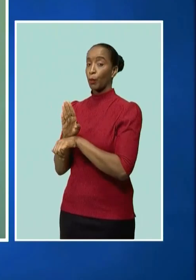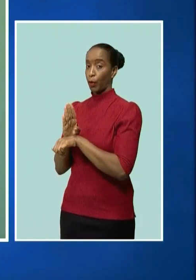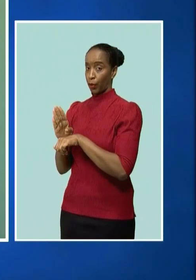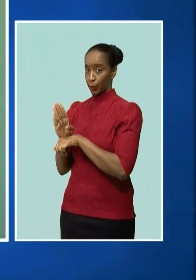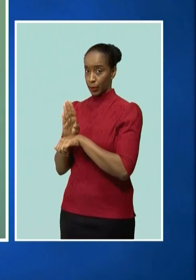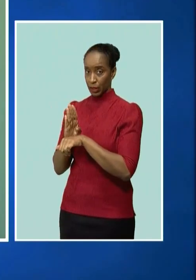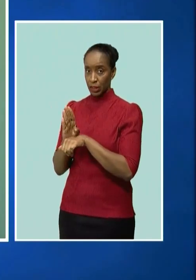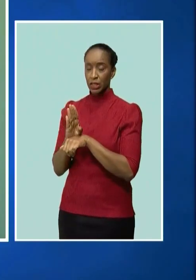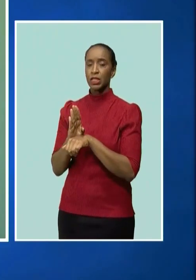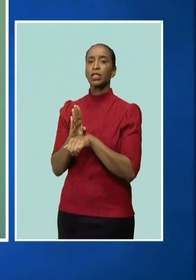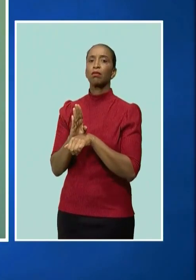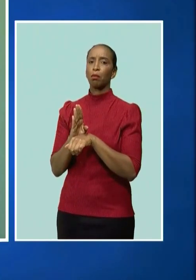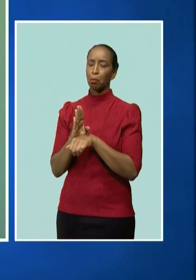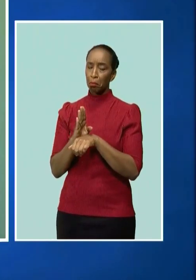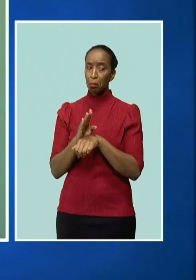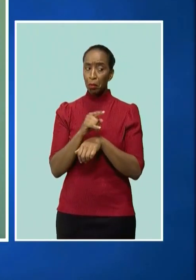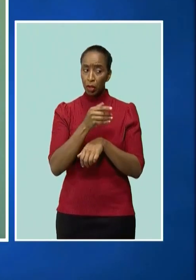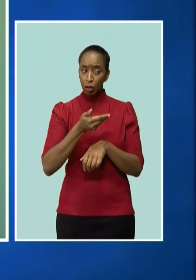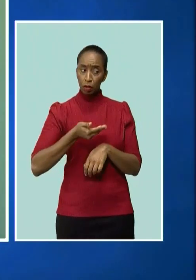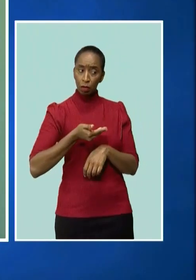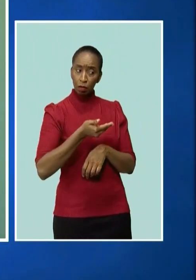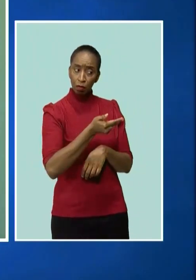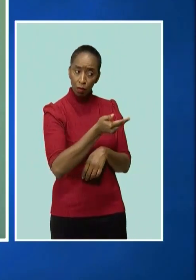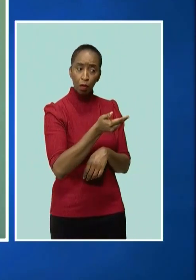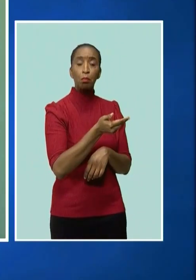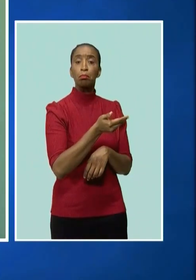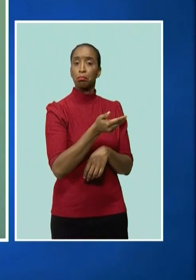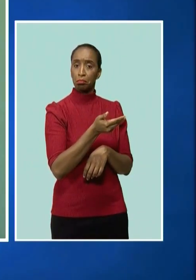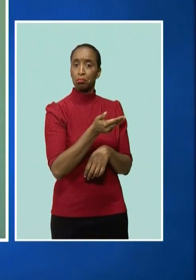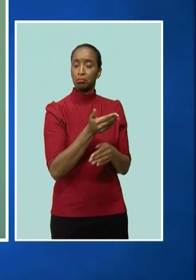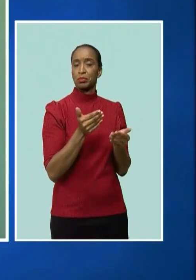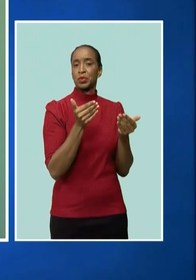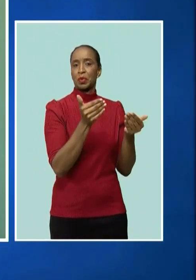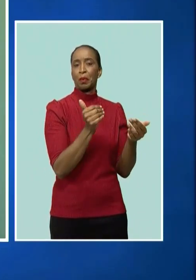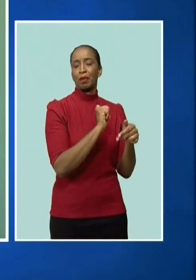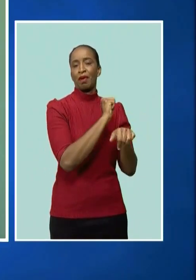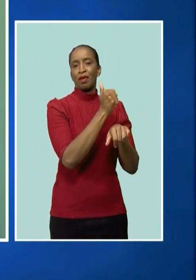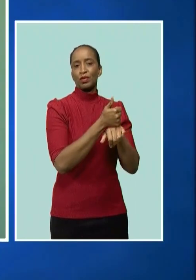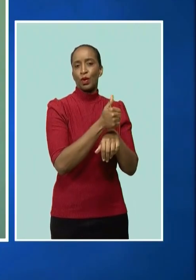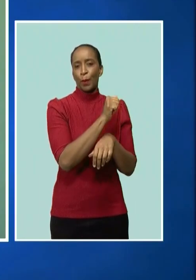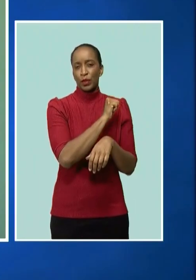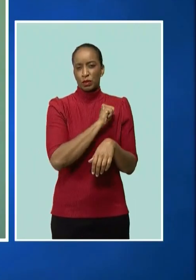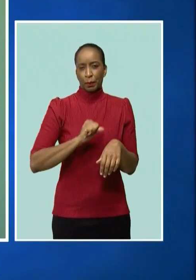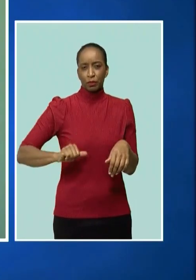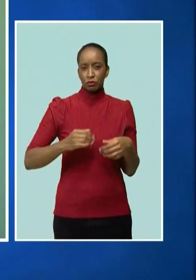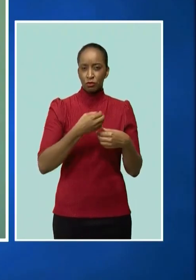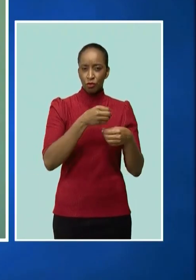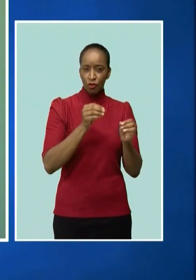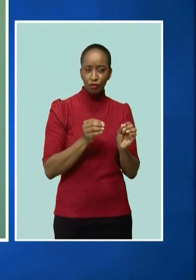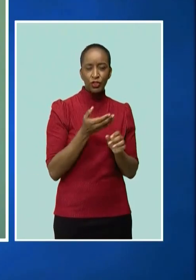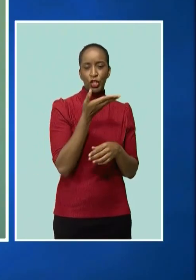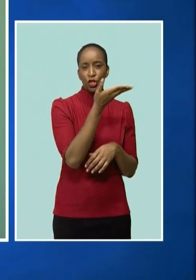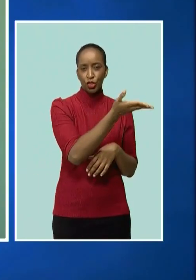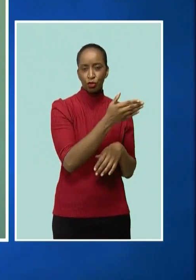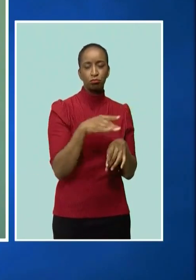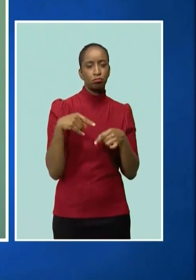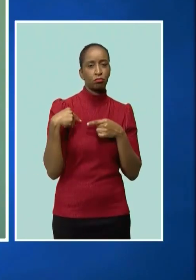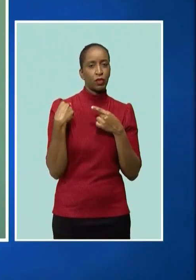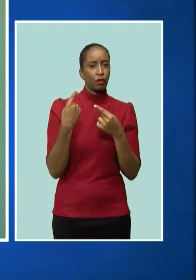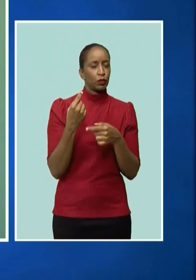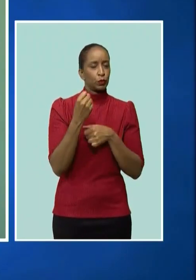actually, acted upon the offer and set up the High Commission there. So ever since